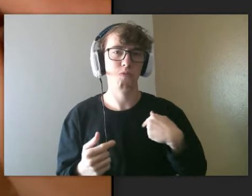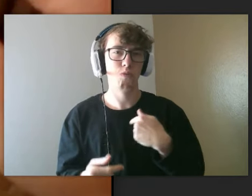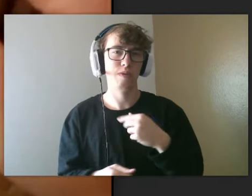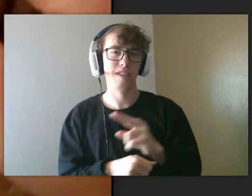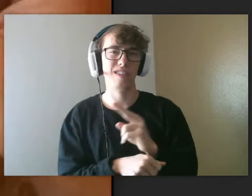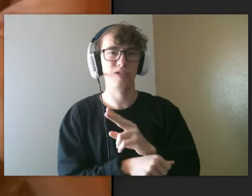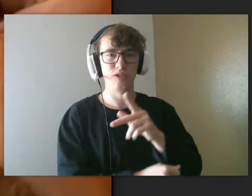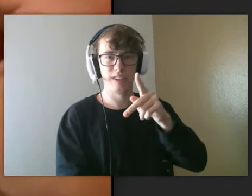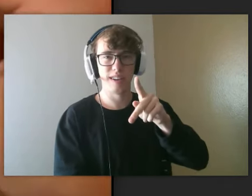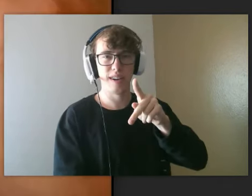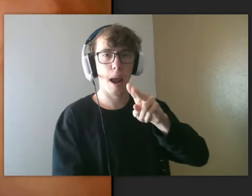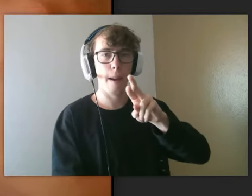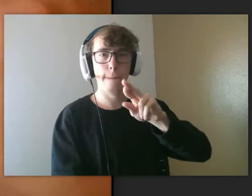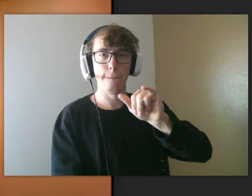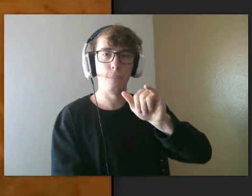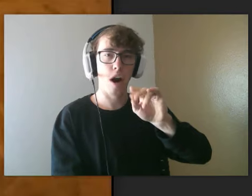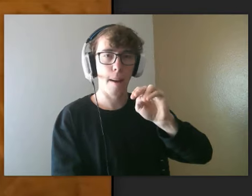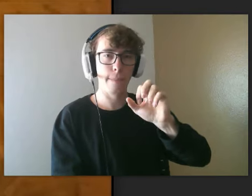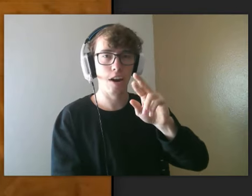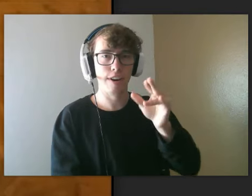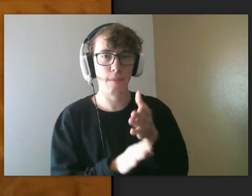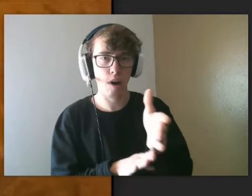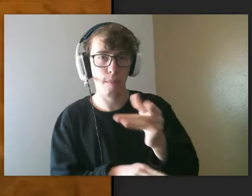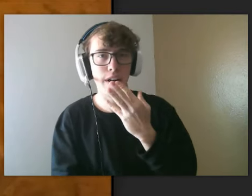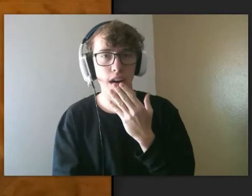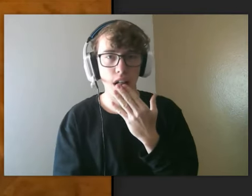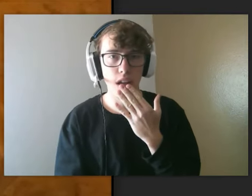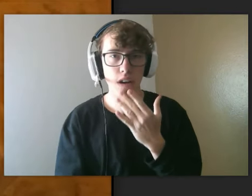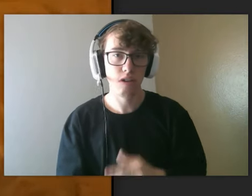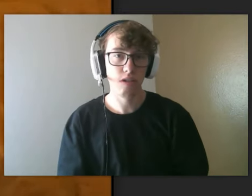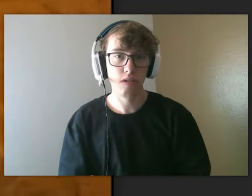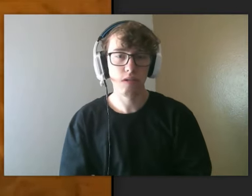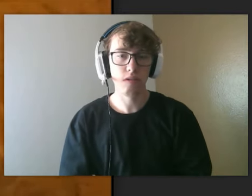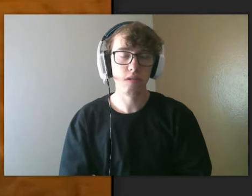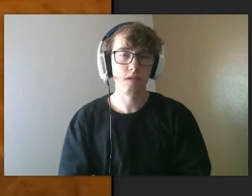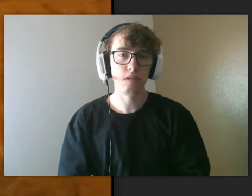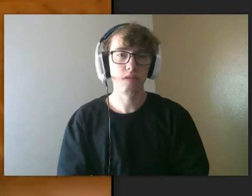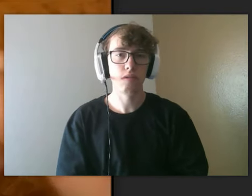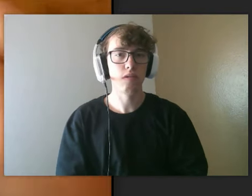you guys can learn how to mix those secondary colors.